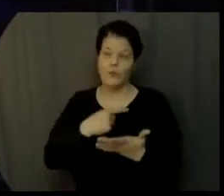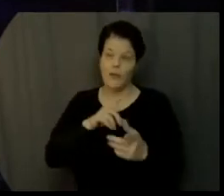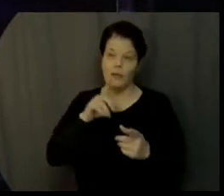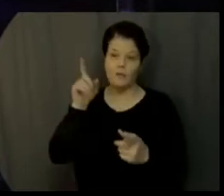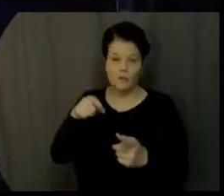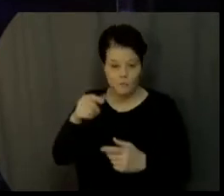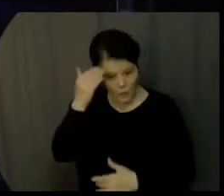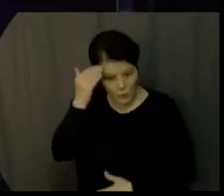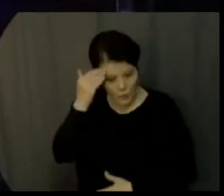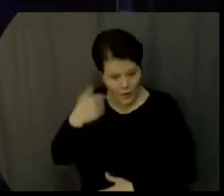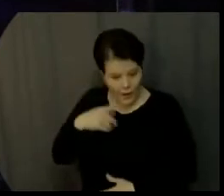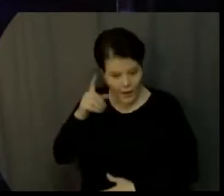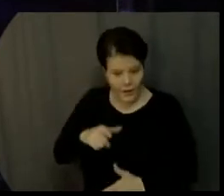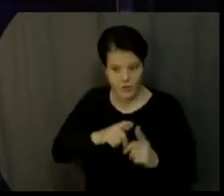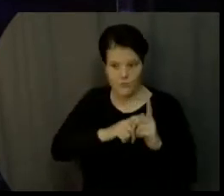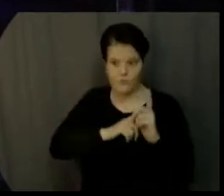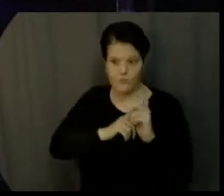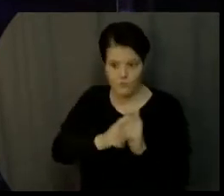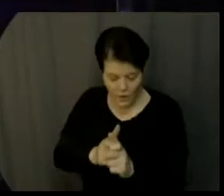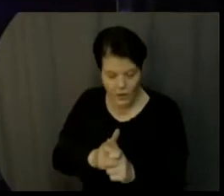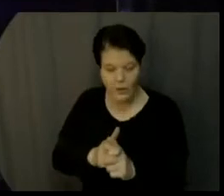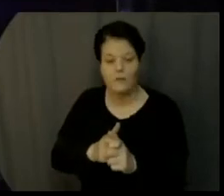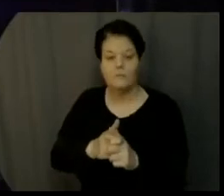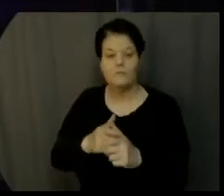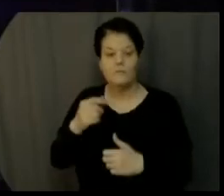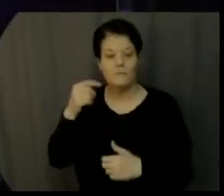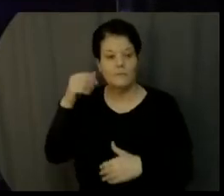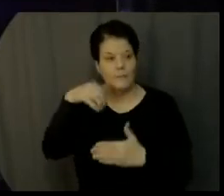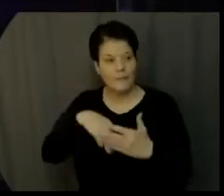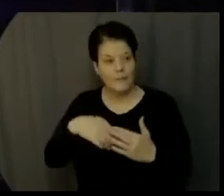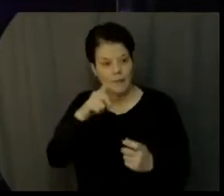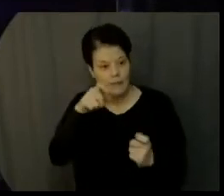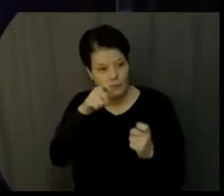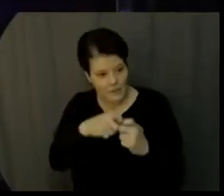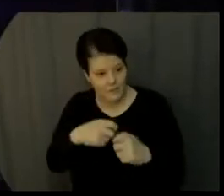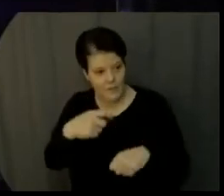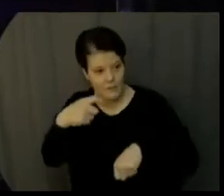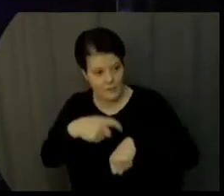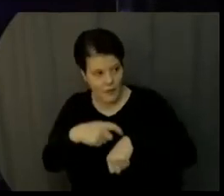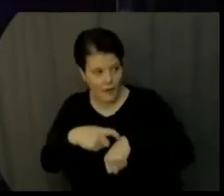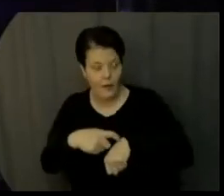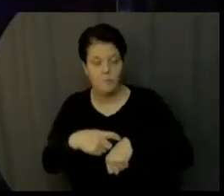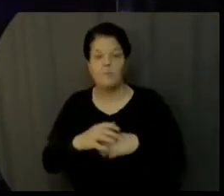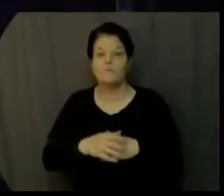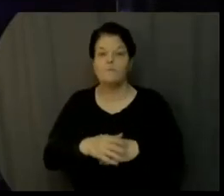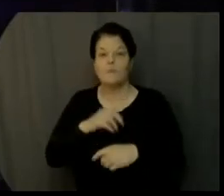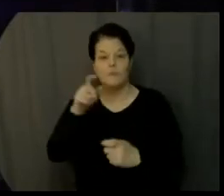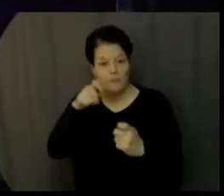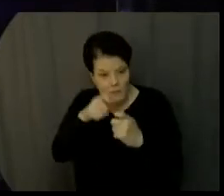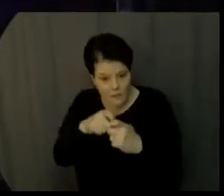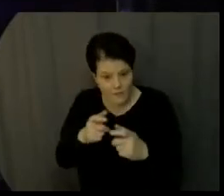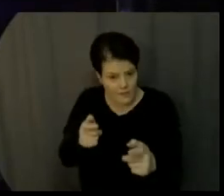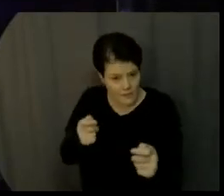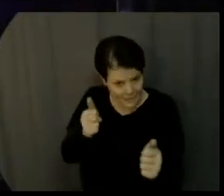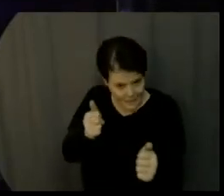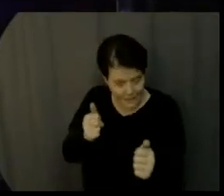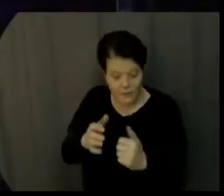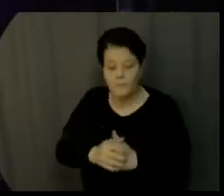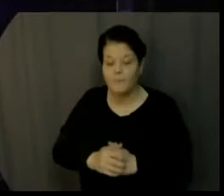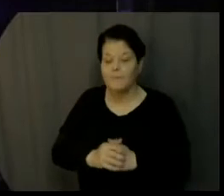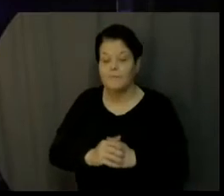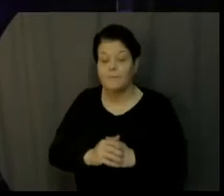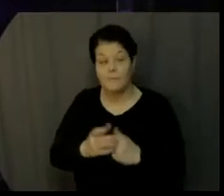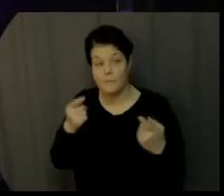run a mile and a half in a certain speed. And so I was running in preparation for it. Then I got to the school,